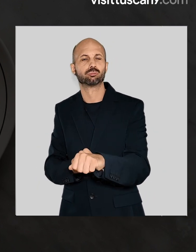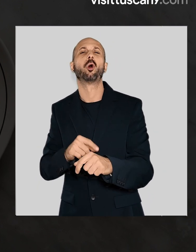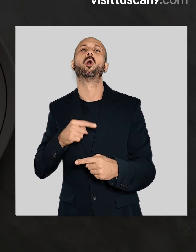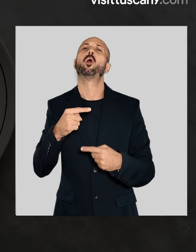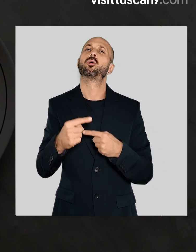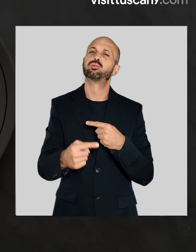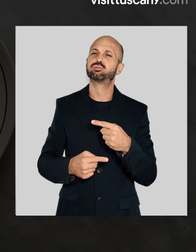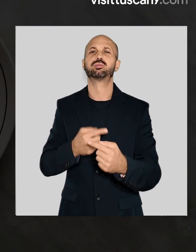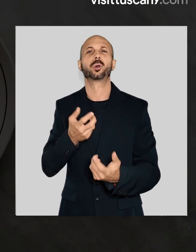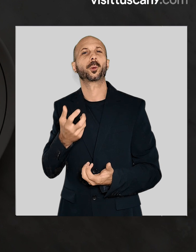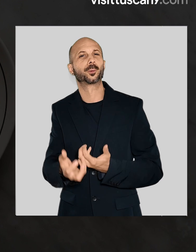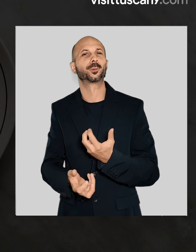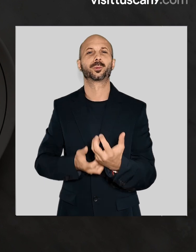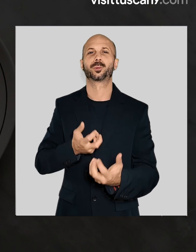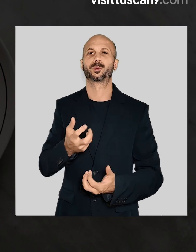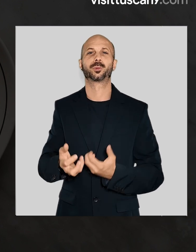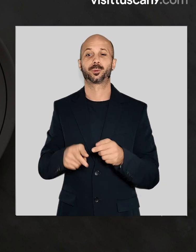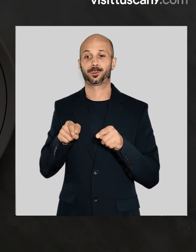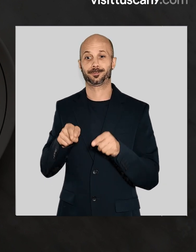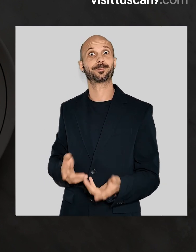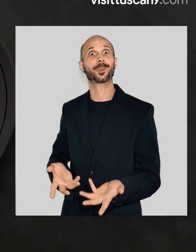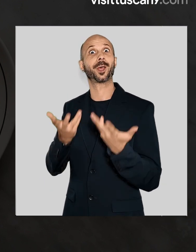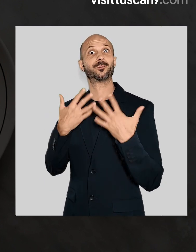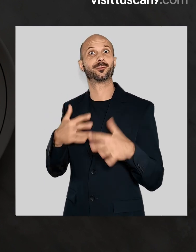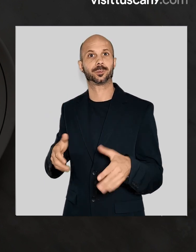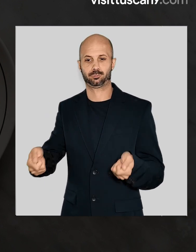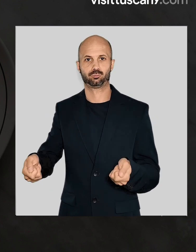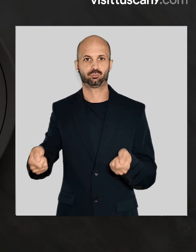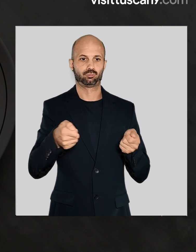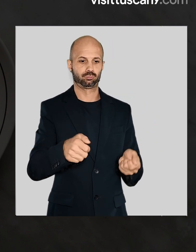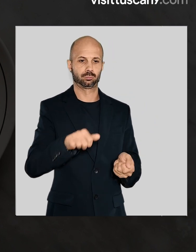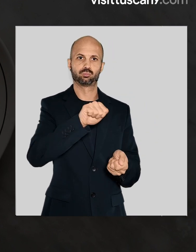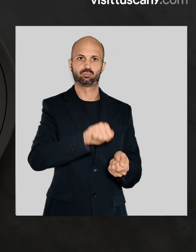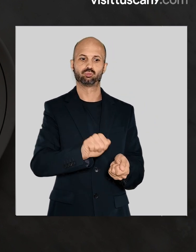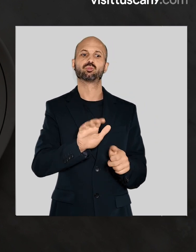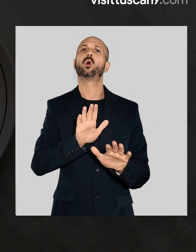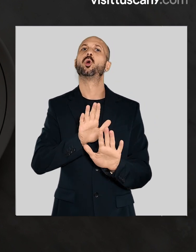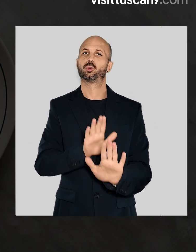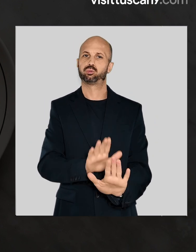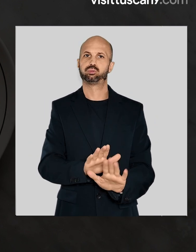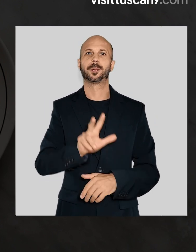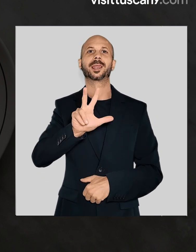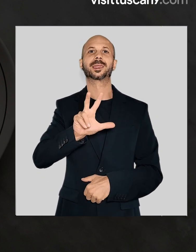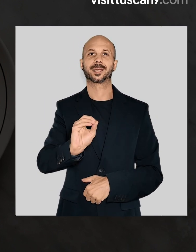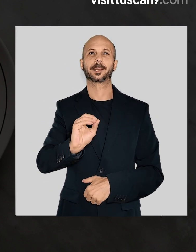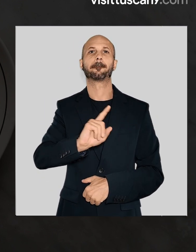Let the meat rest in the pot for at least 30 minutes before serving.